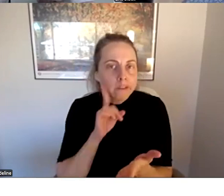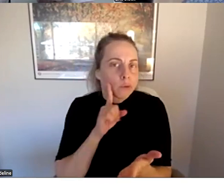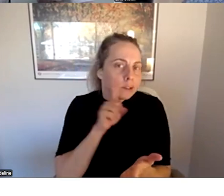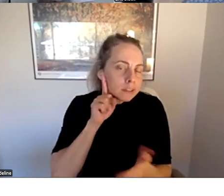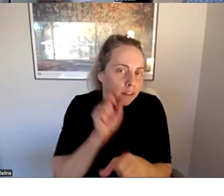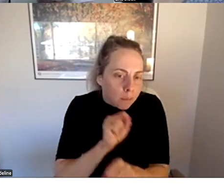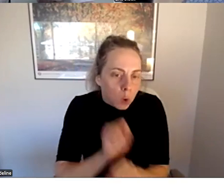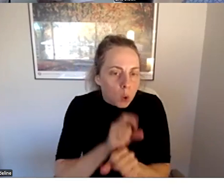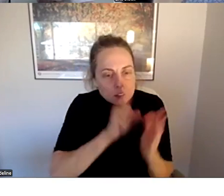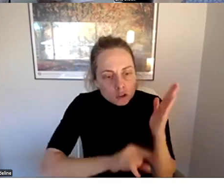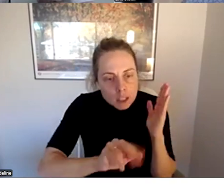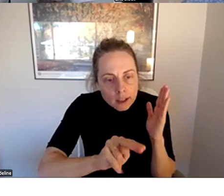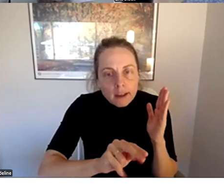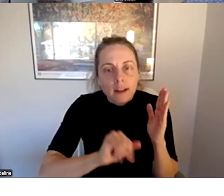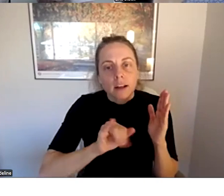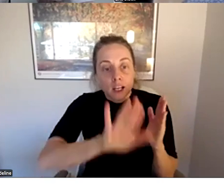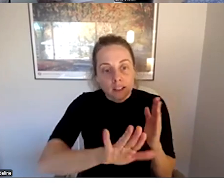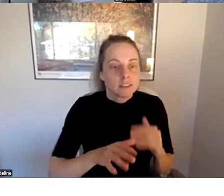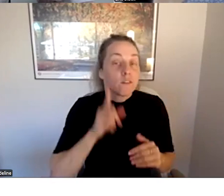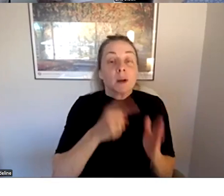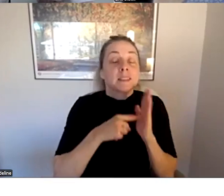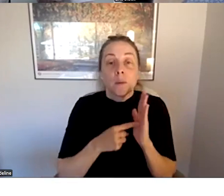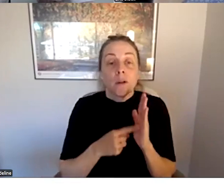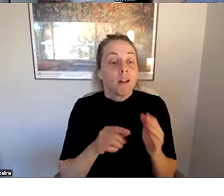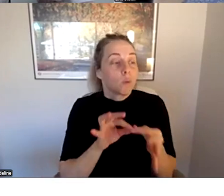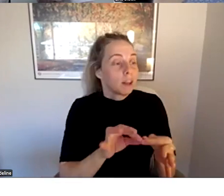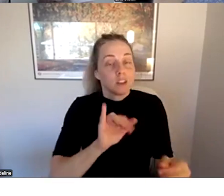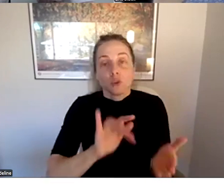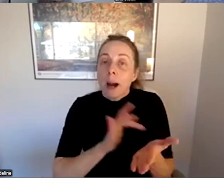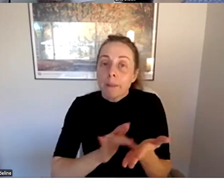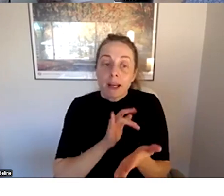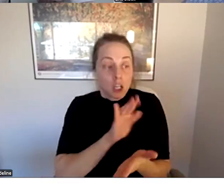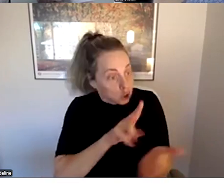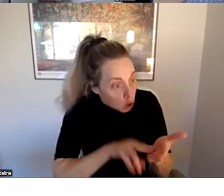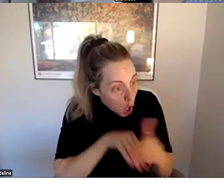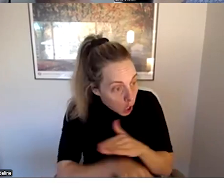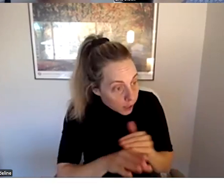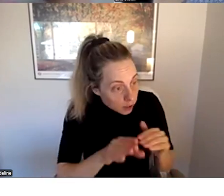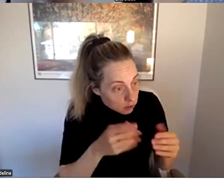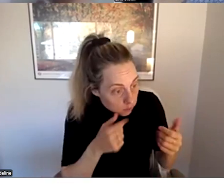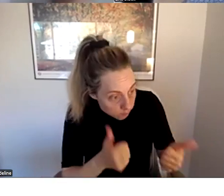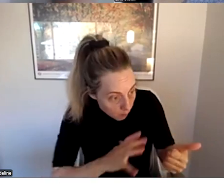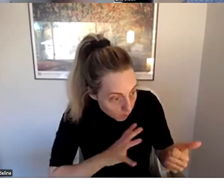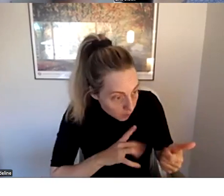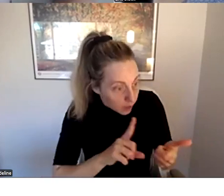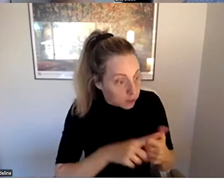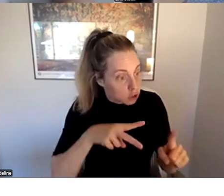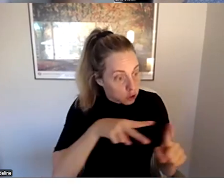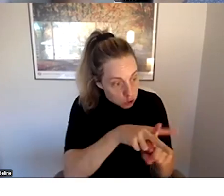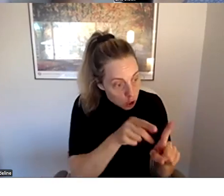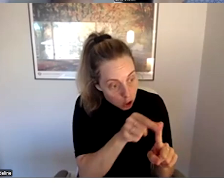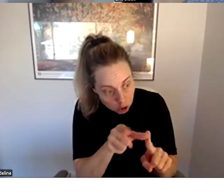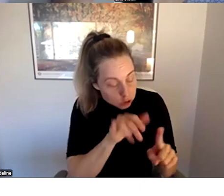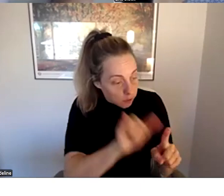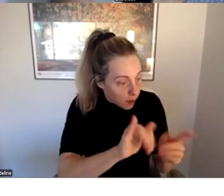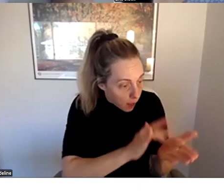in. Is your login working? Are you charging the iPad? Like all of these very tactical things that make or break whether someone has